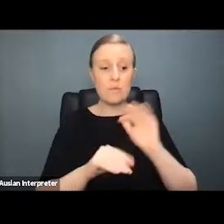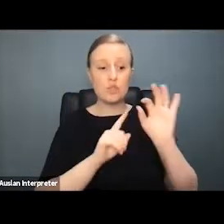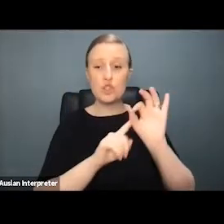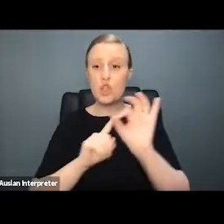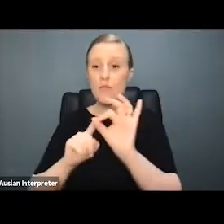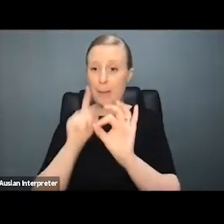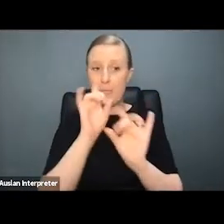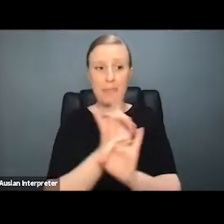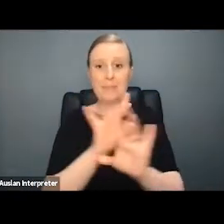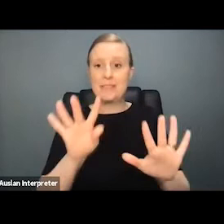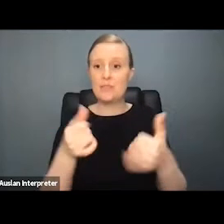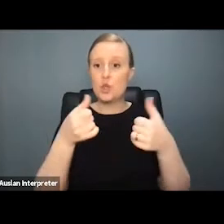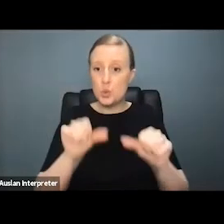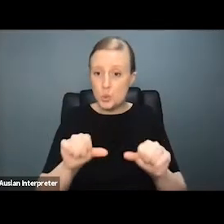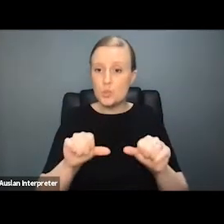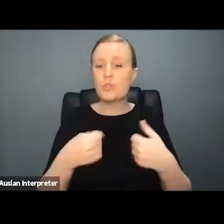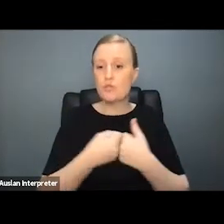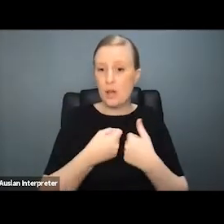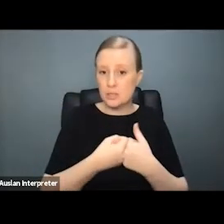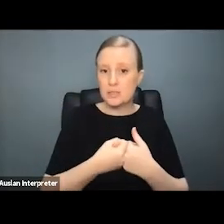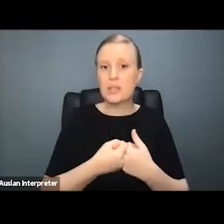of secondary data sources as well.